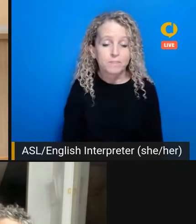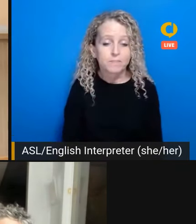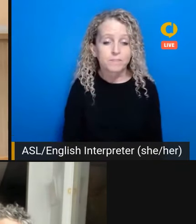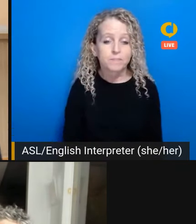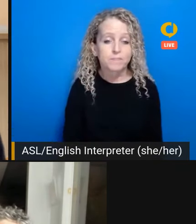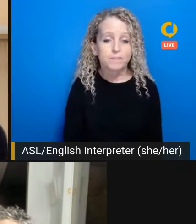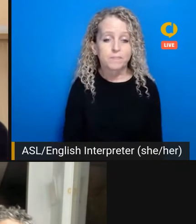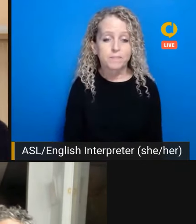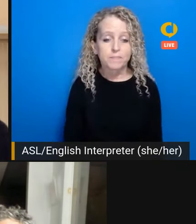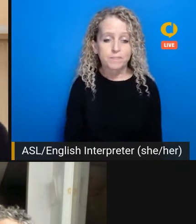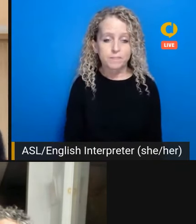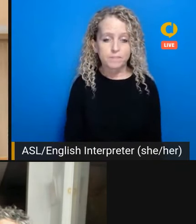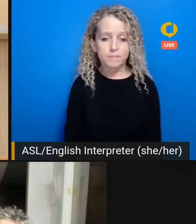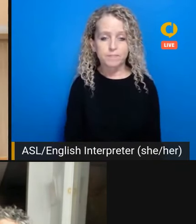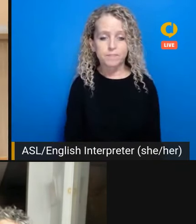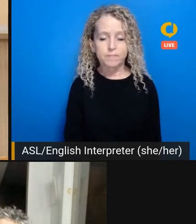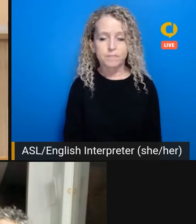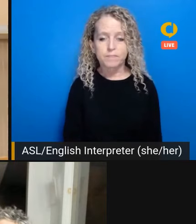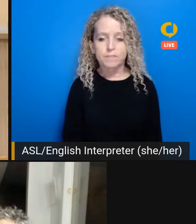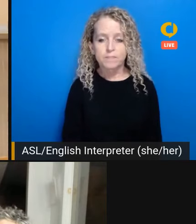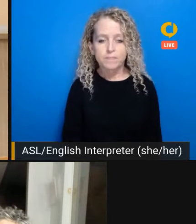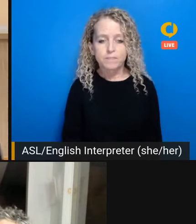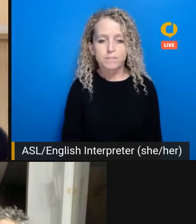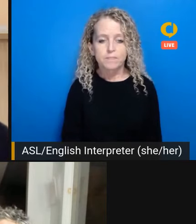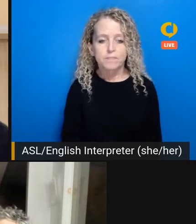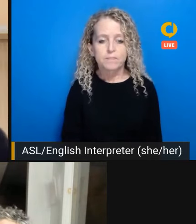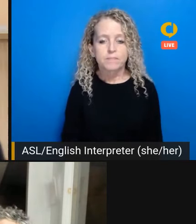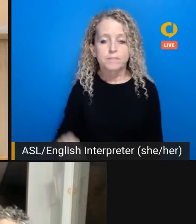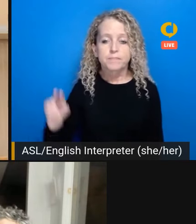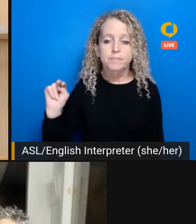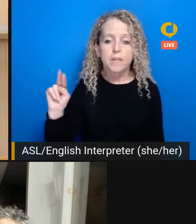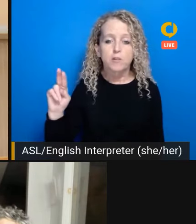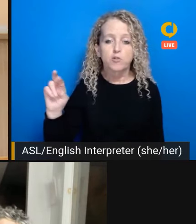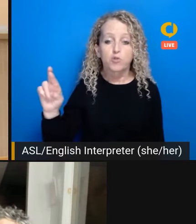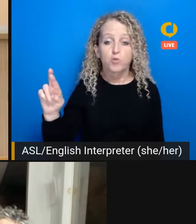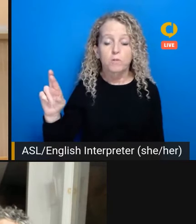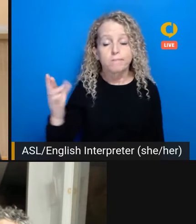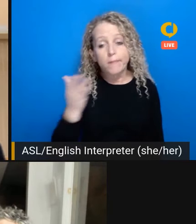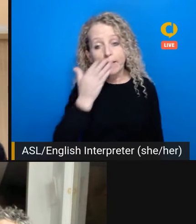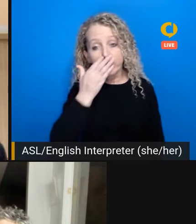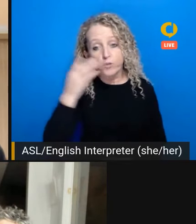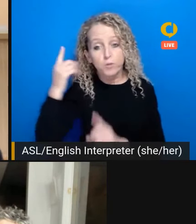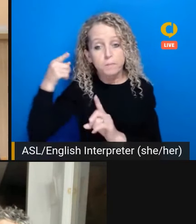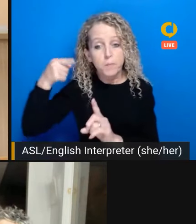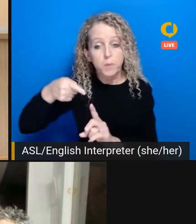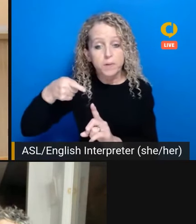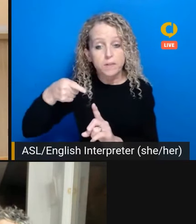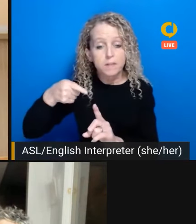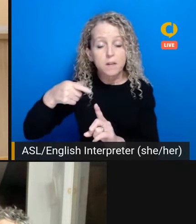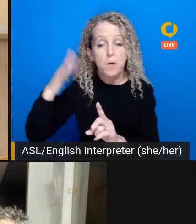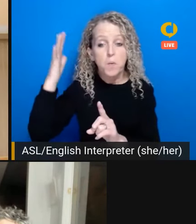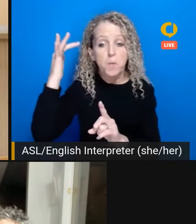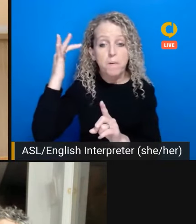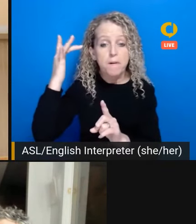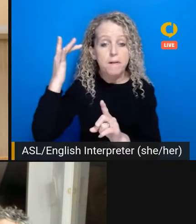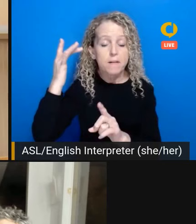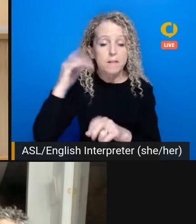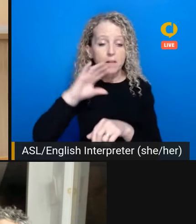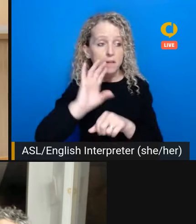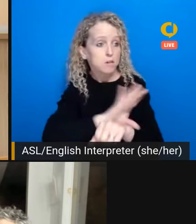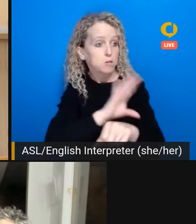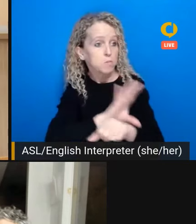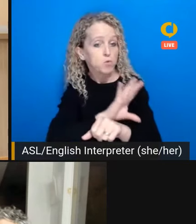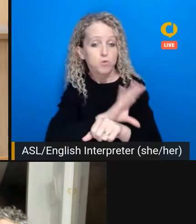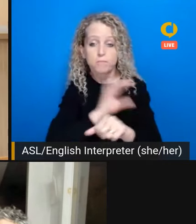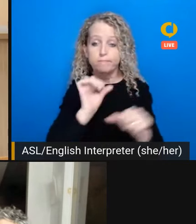That's actually a very good point. I think all these discussions in the computer science